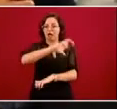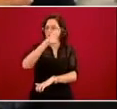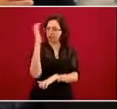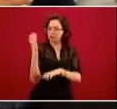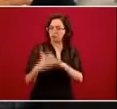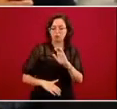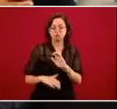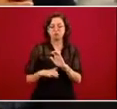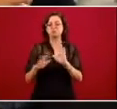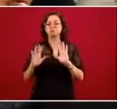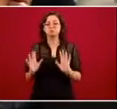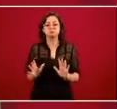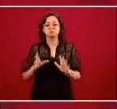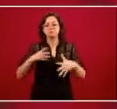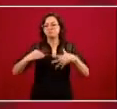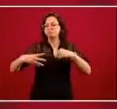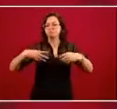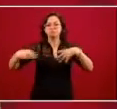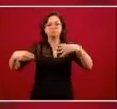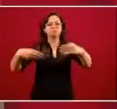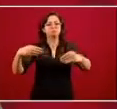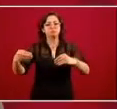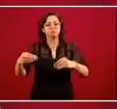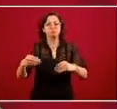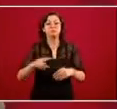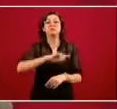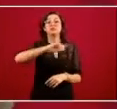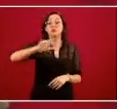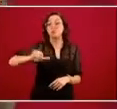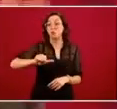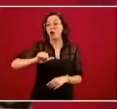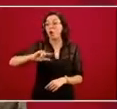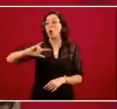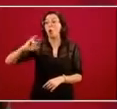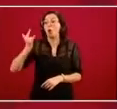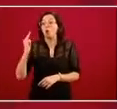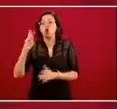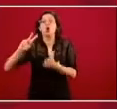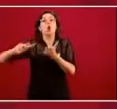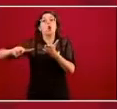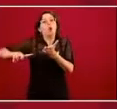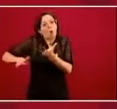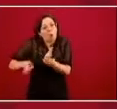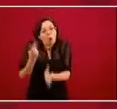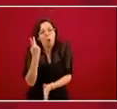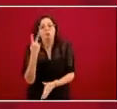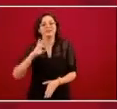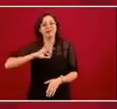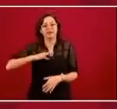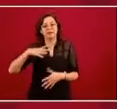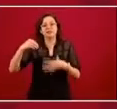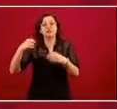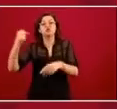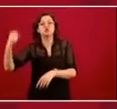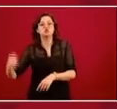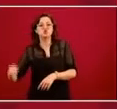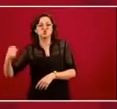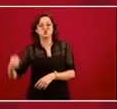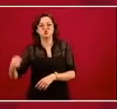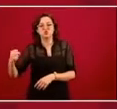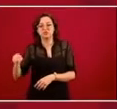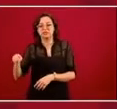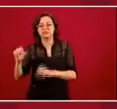May. Then the first cycle was over. There was not a lot of transmission. In June we have a tiny